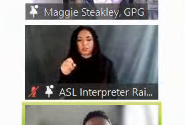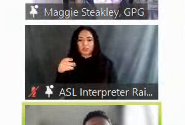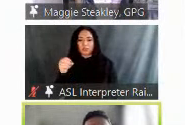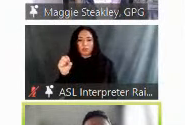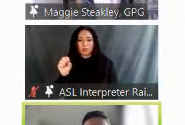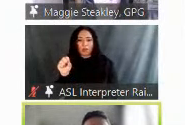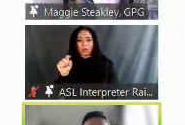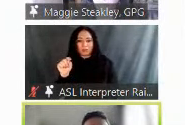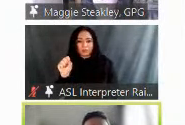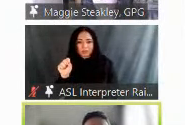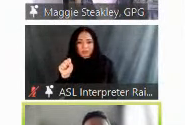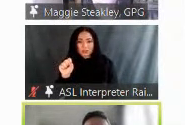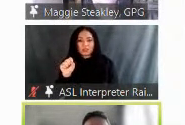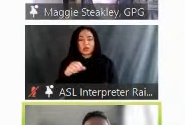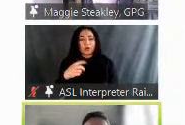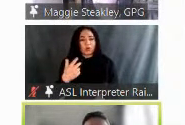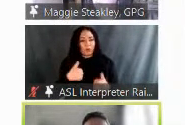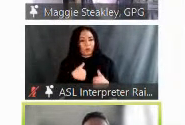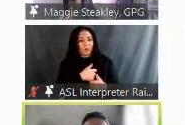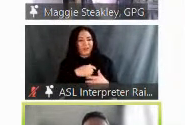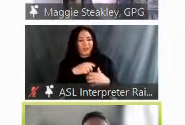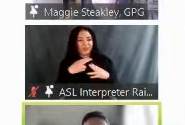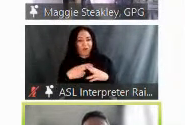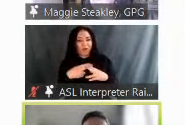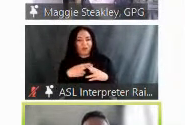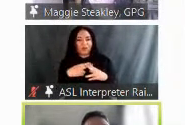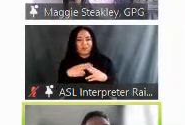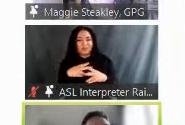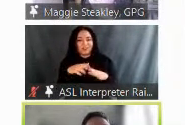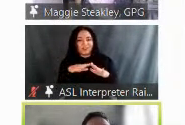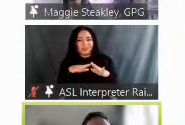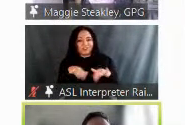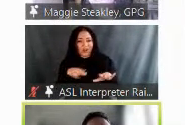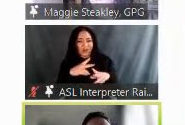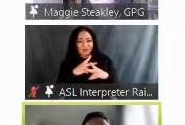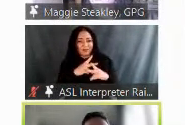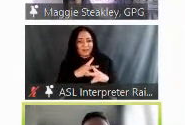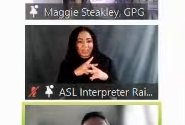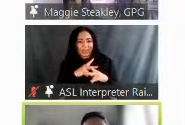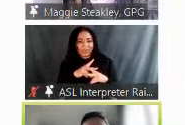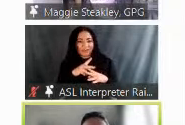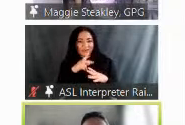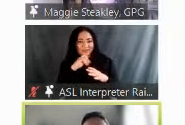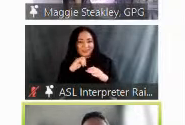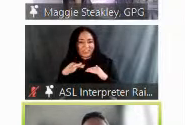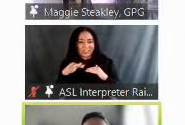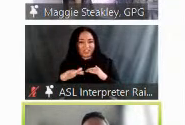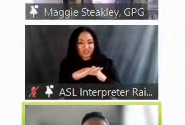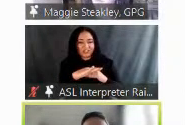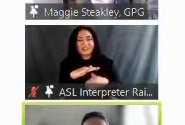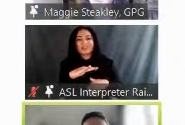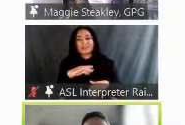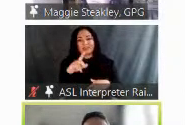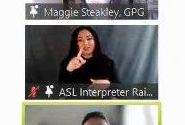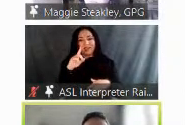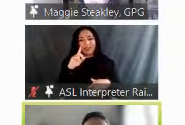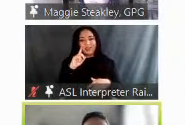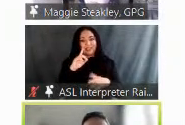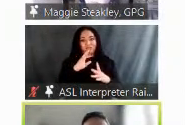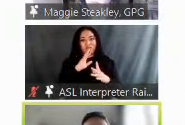while call the childcare deserts. I found it extremely important, especially with